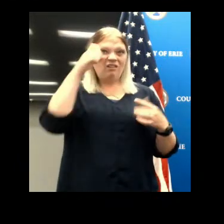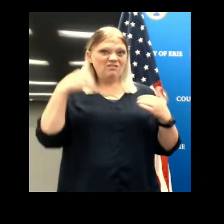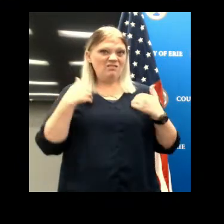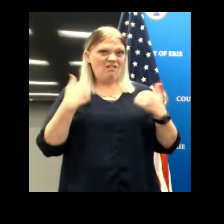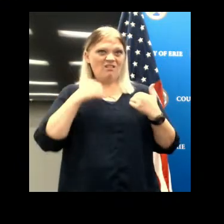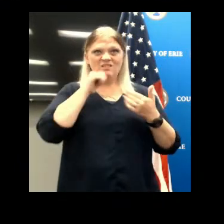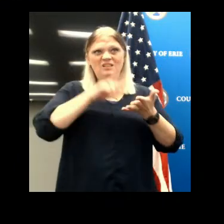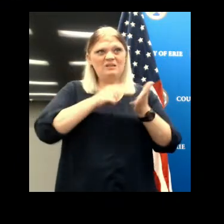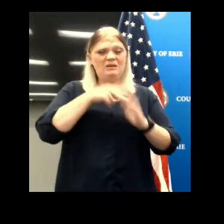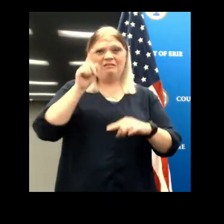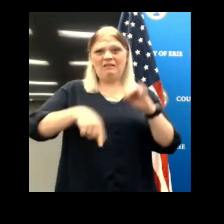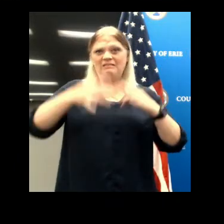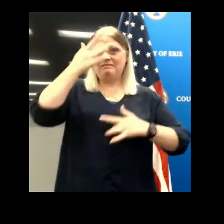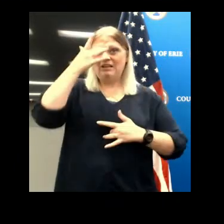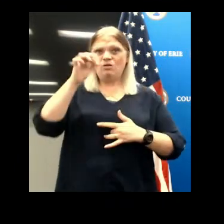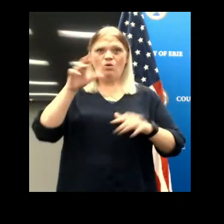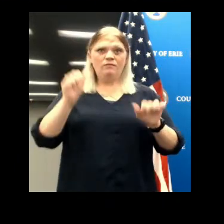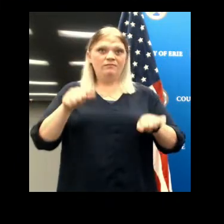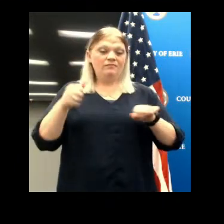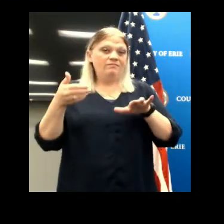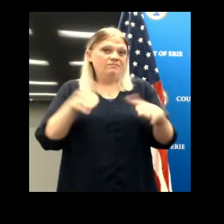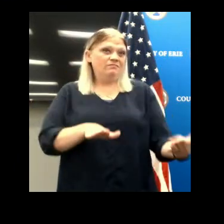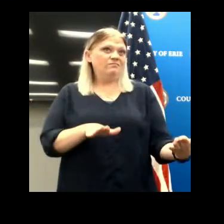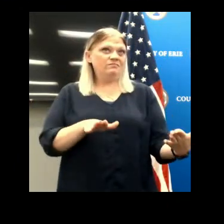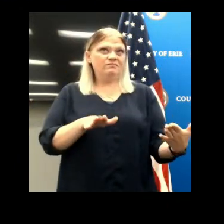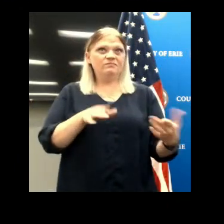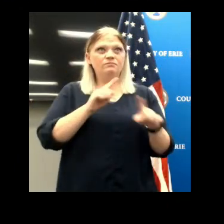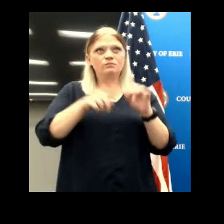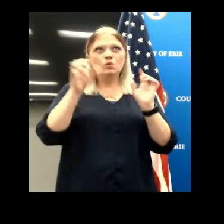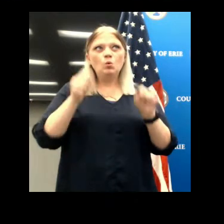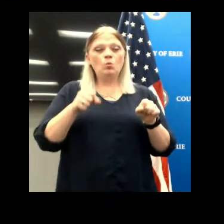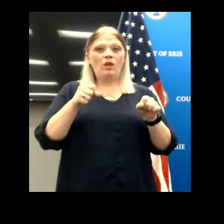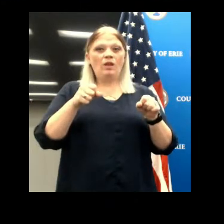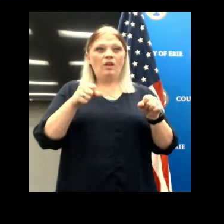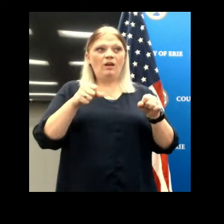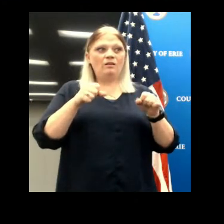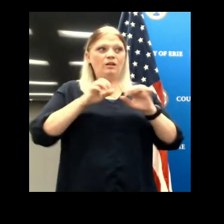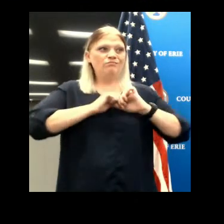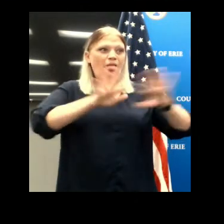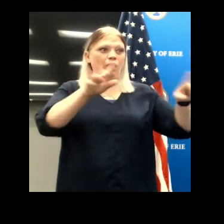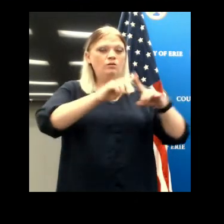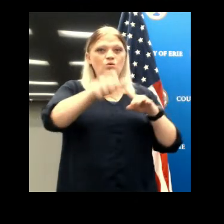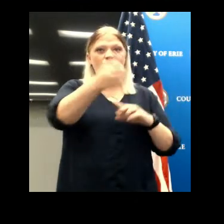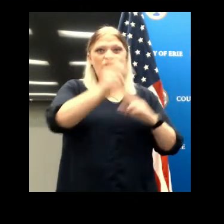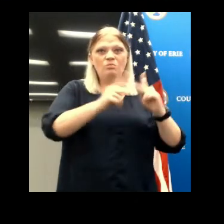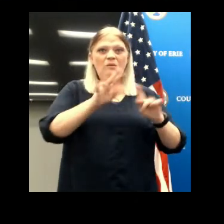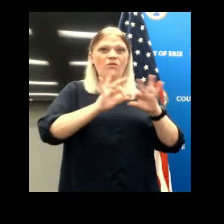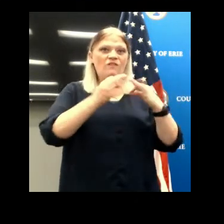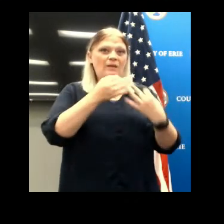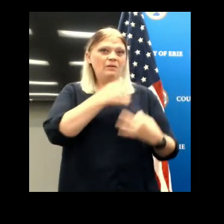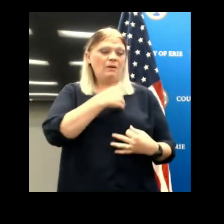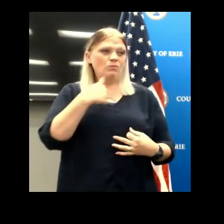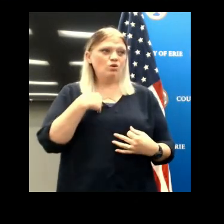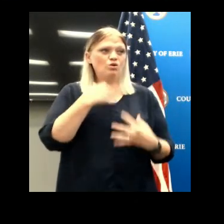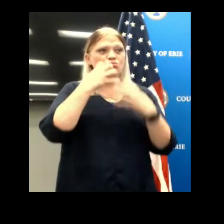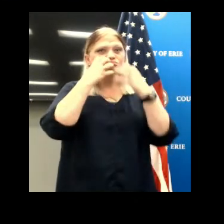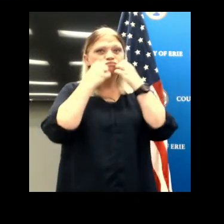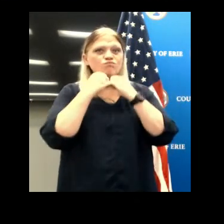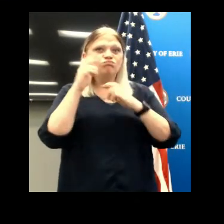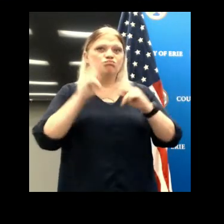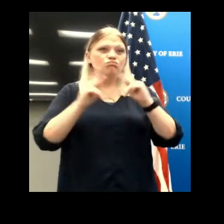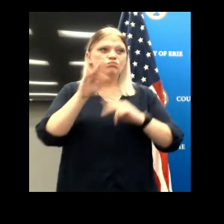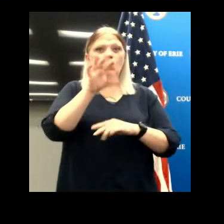mean you can't get sick or potentially die, but you certainly can pass it on to someone else, including your family members, your loved ones,